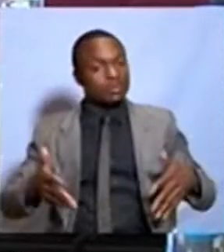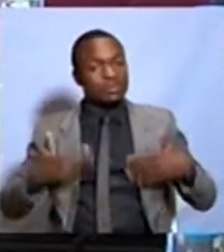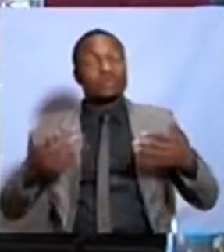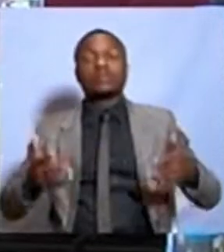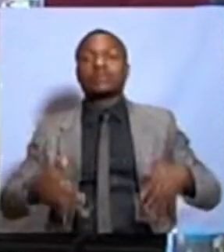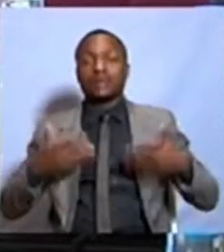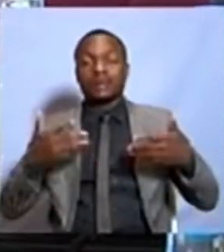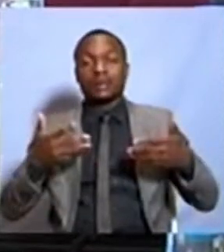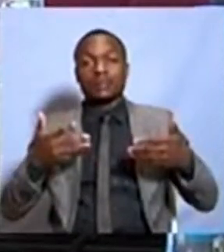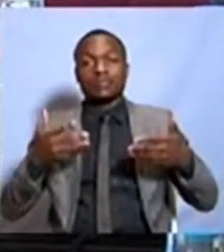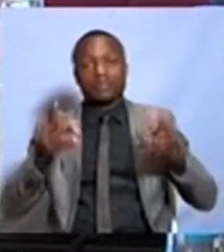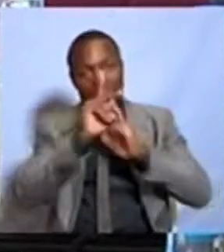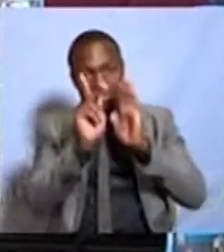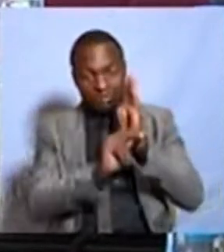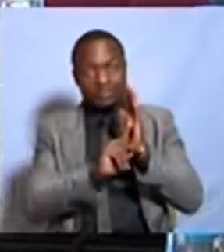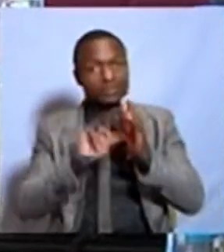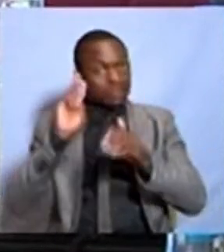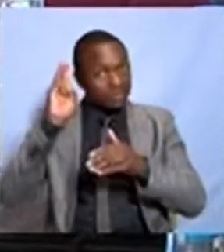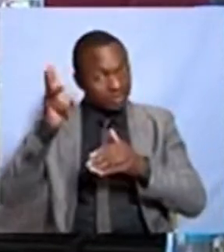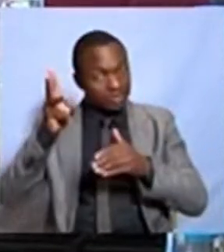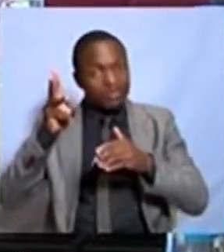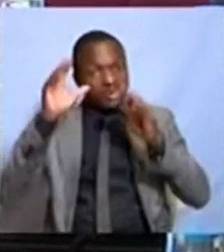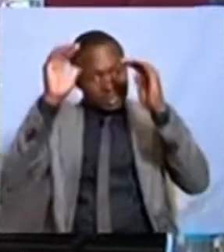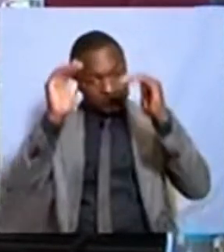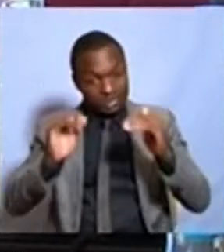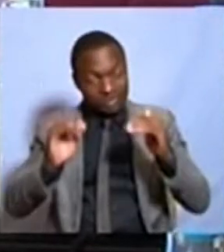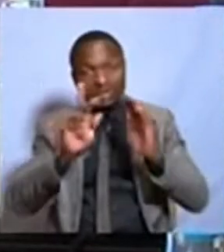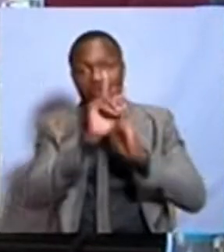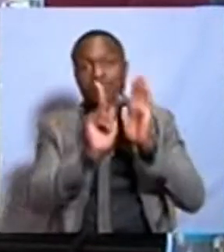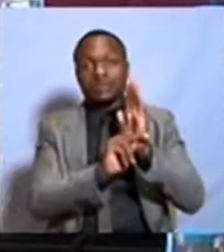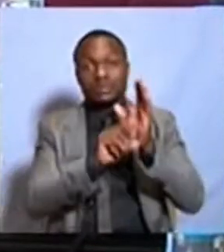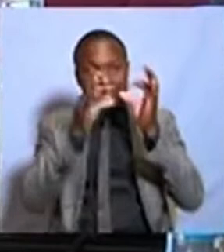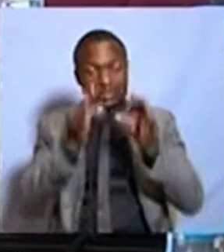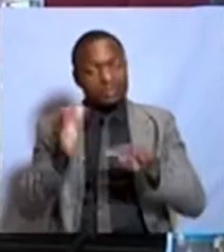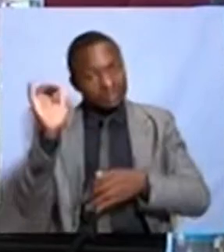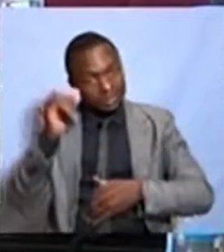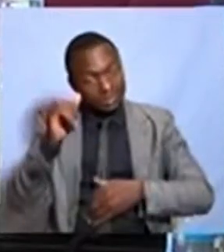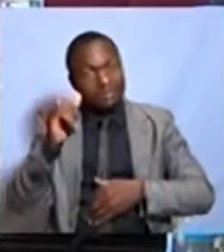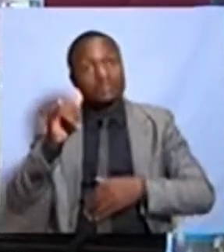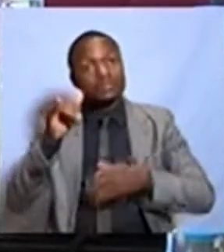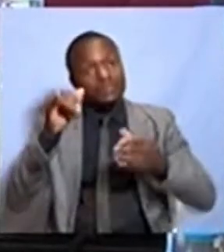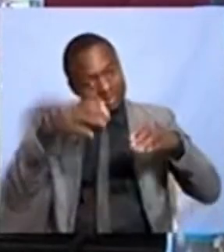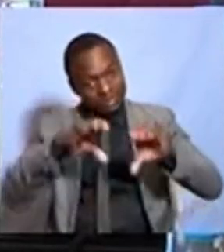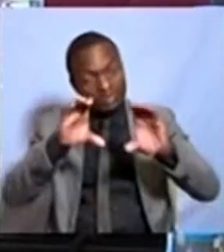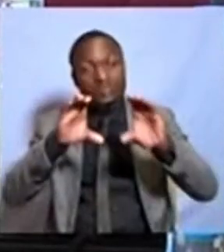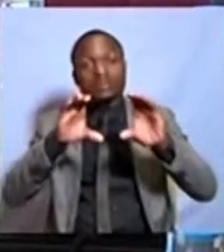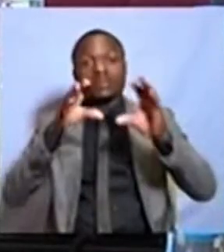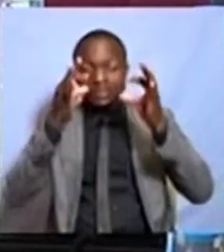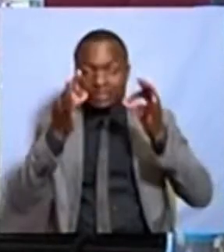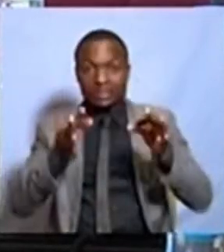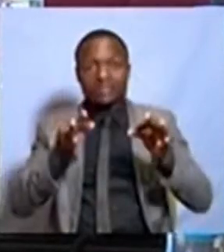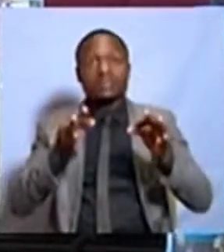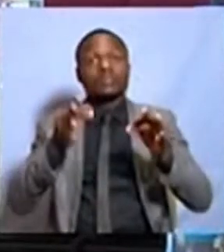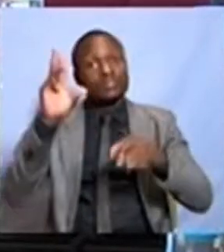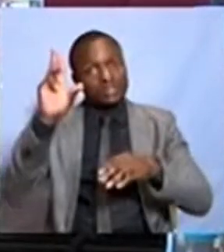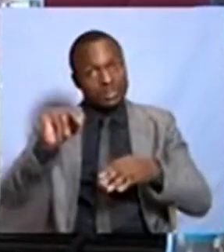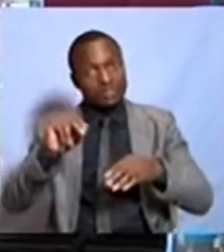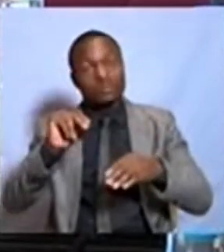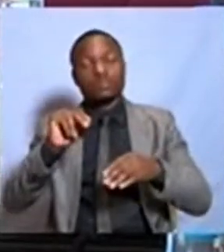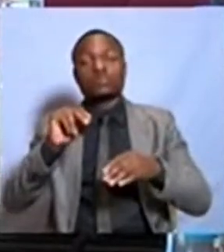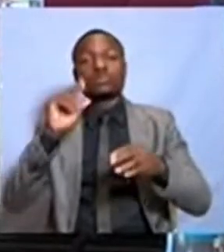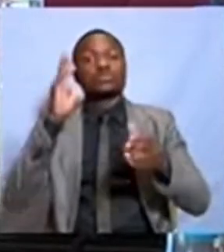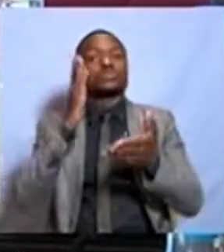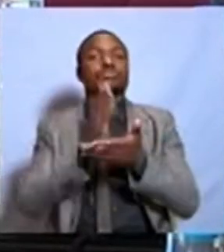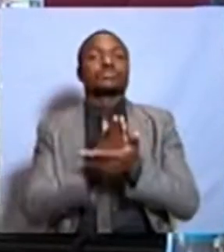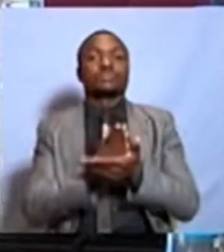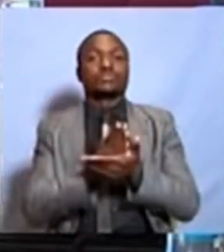reduce poverty or not. And if yes, then we go forward. If not, how else? That is one of